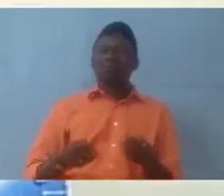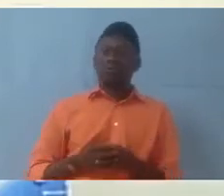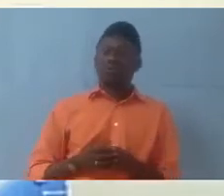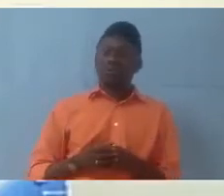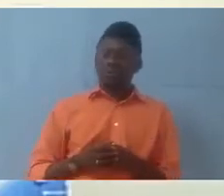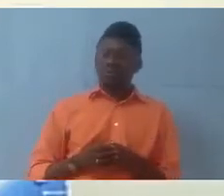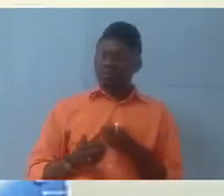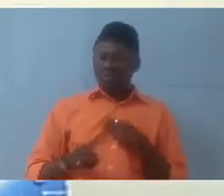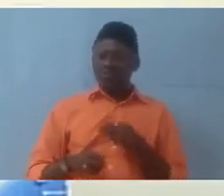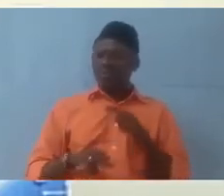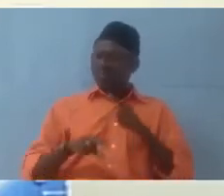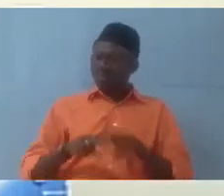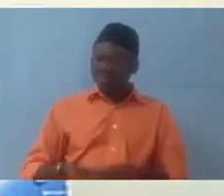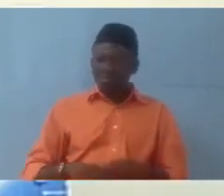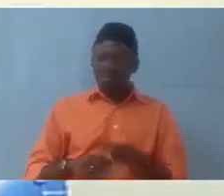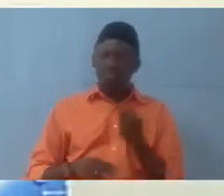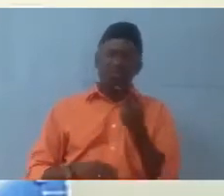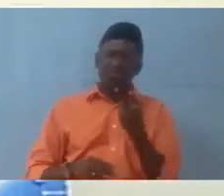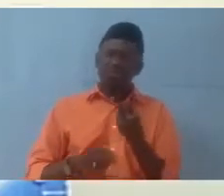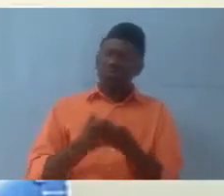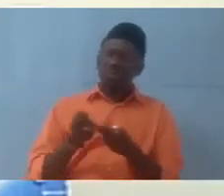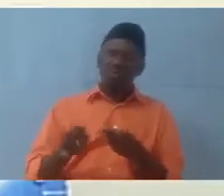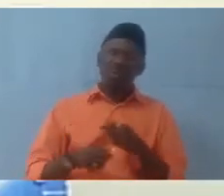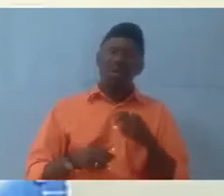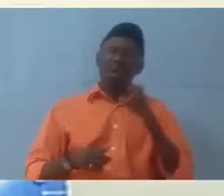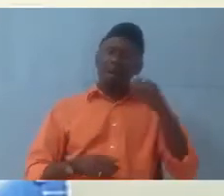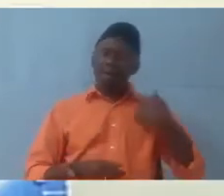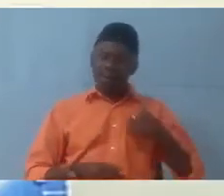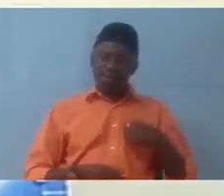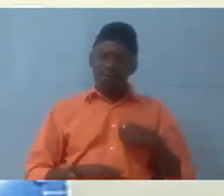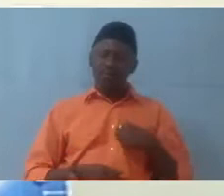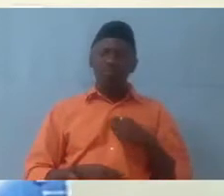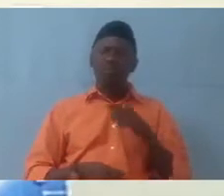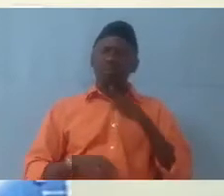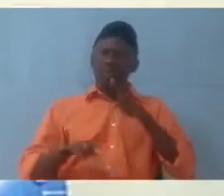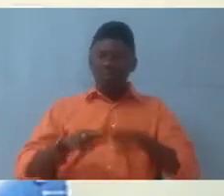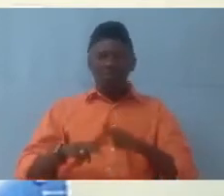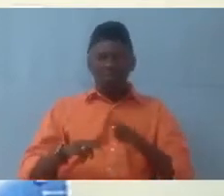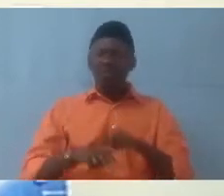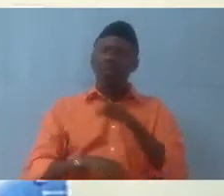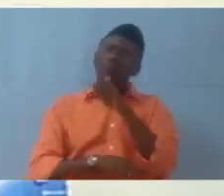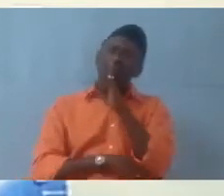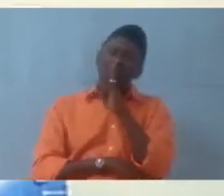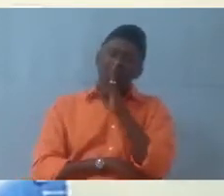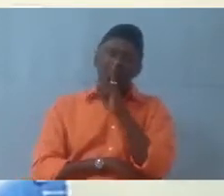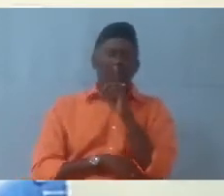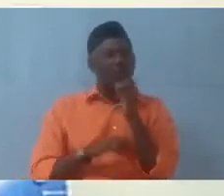Man ak ñeneen ñaari kilifa yi ma tudon ñoo ñu ngi tok way ni kenn waxut. Because mainly I did not see